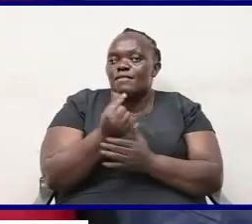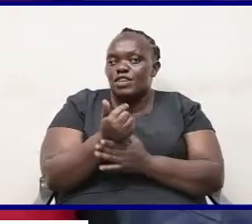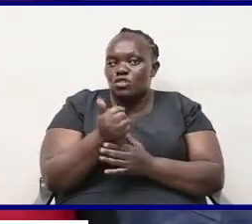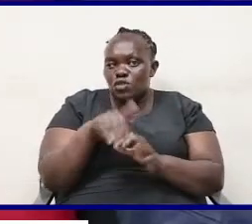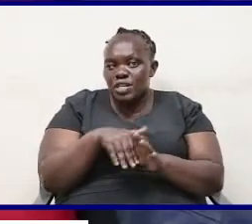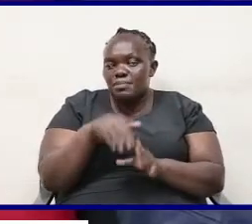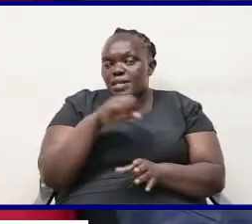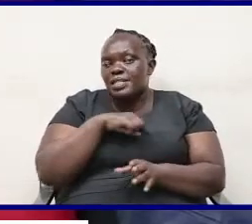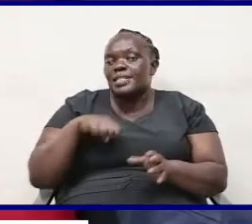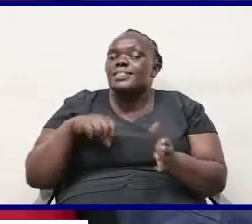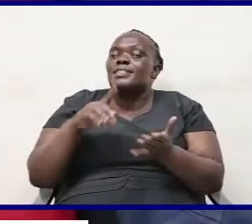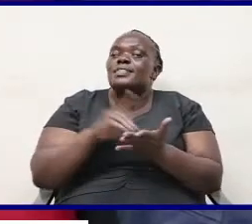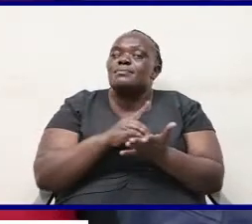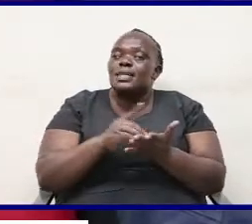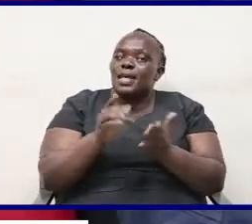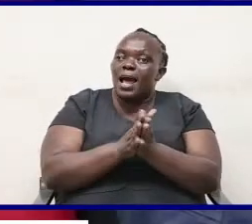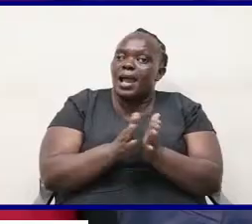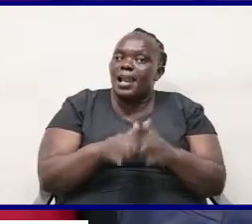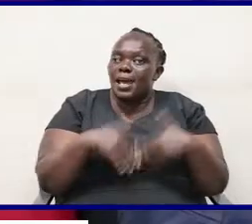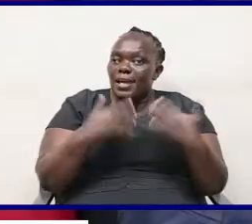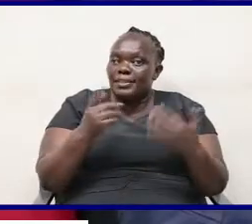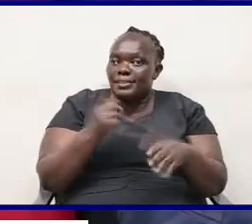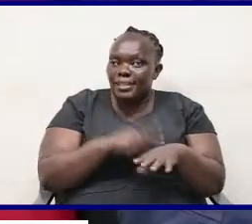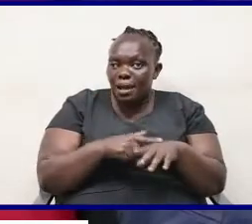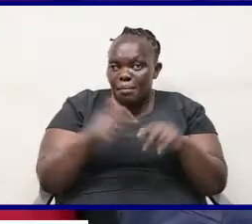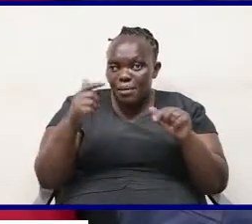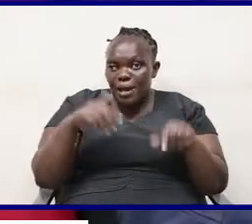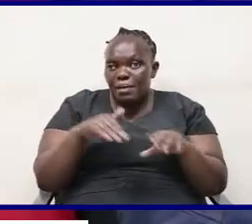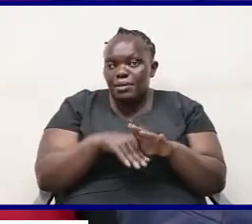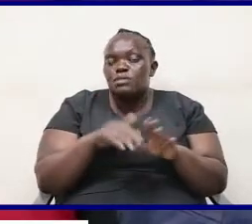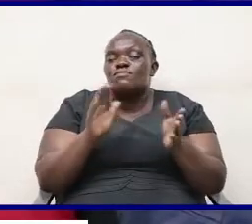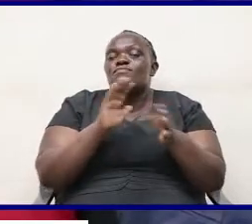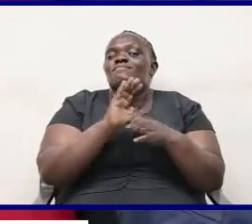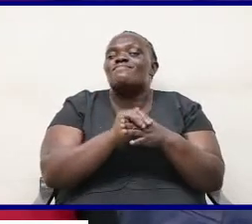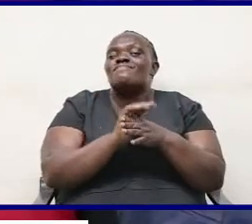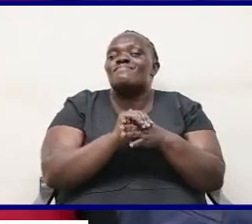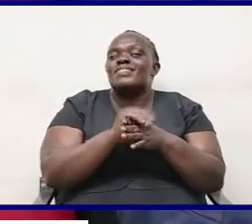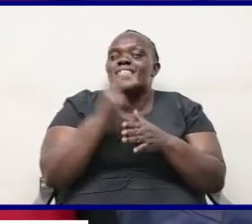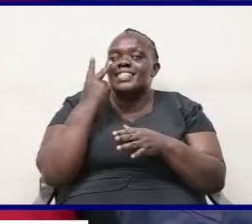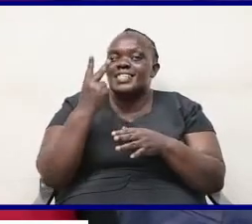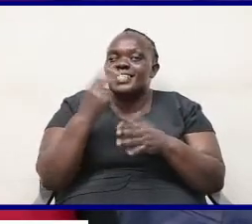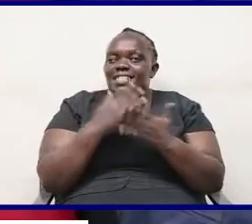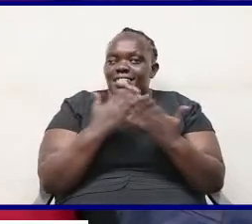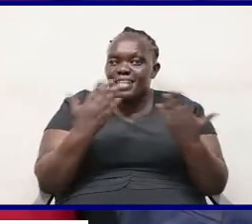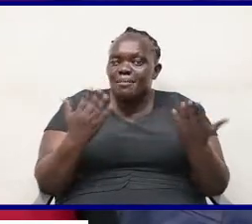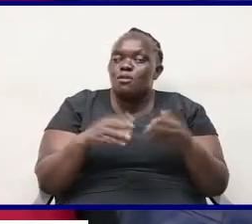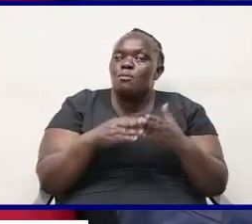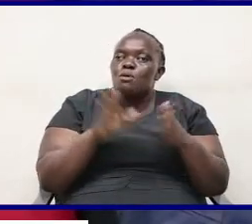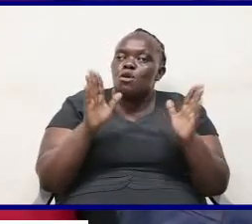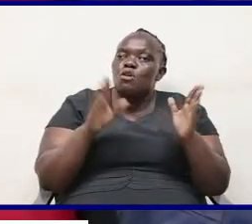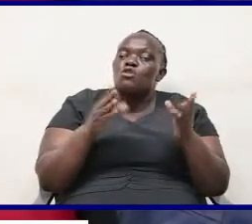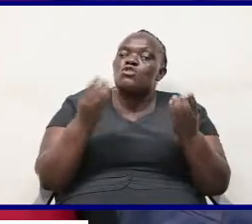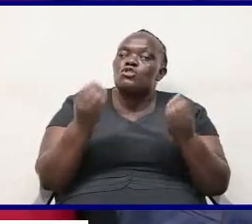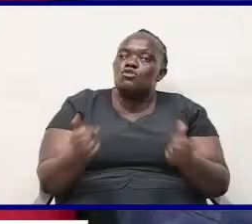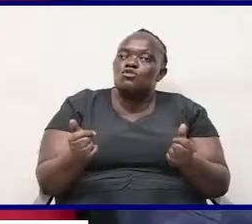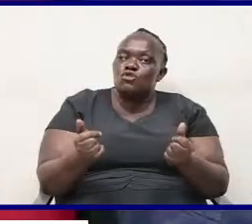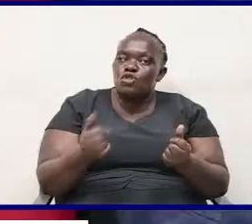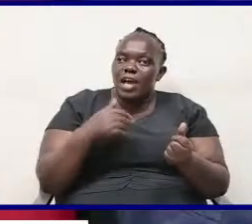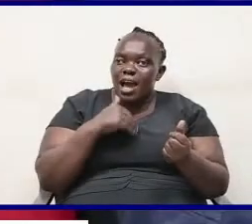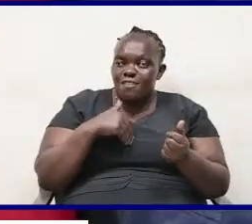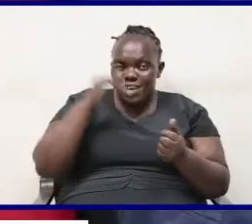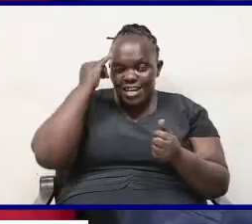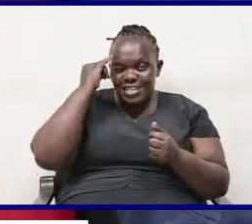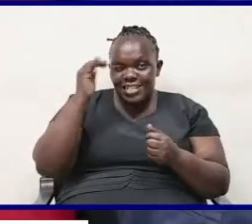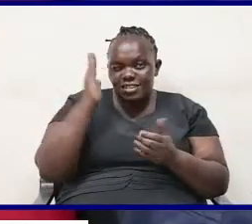my State Department, and anytime they come in for their internship and they see something, they are more solution-oriented. So they'll come